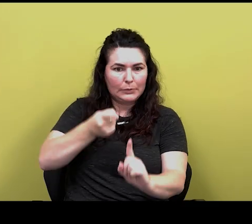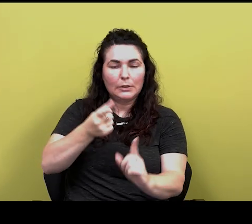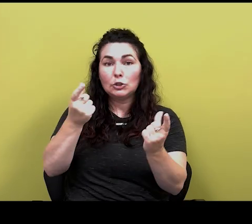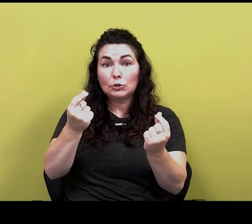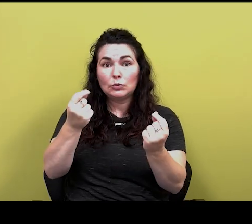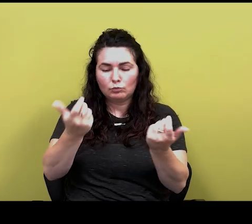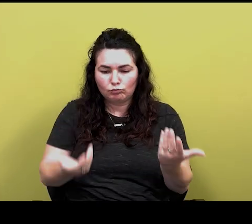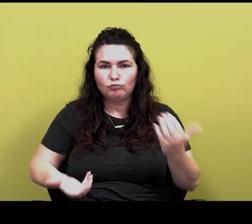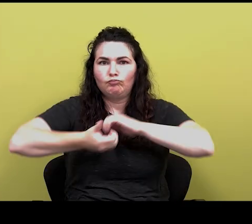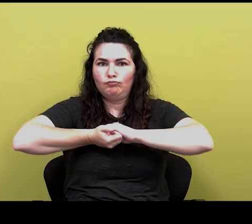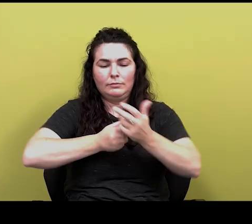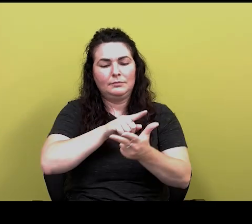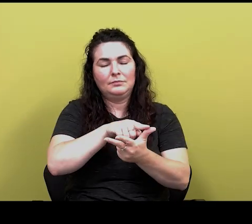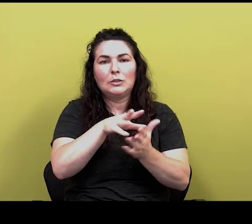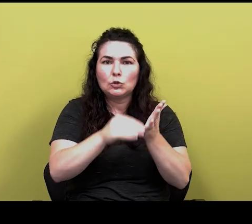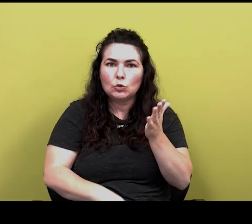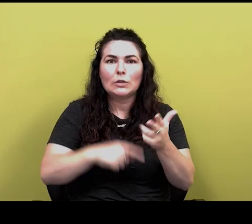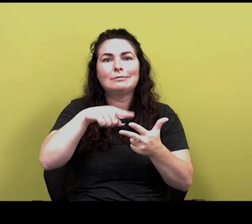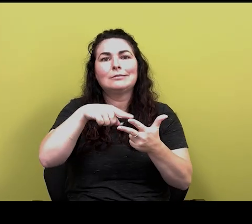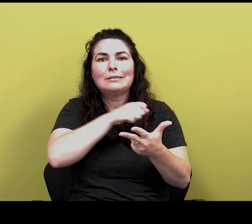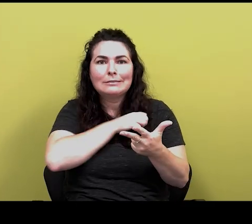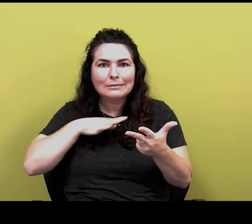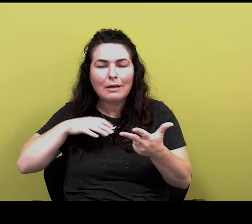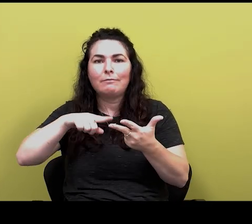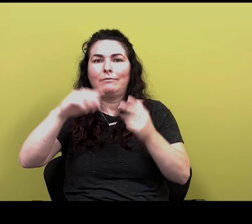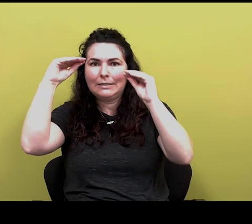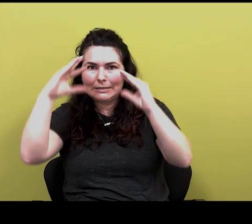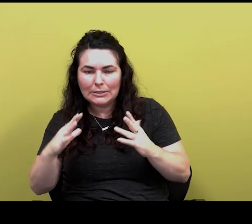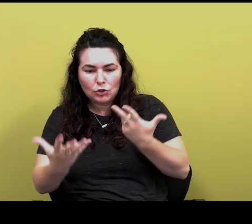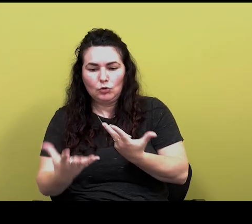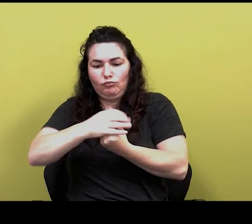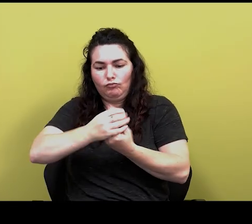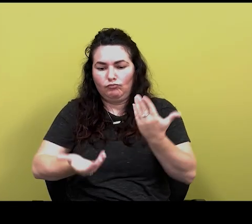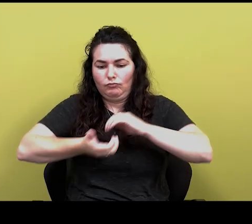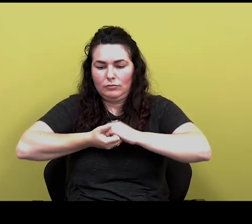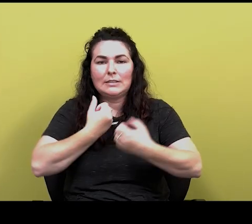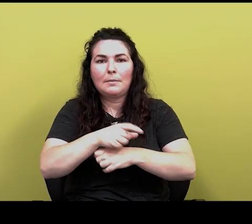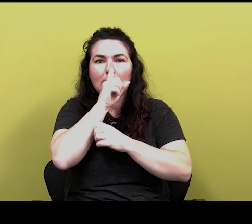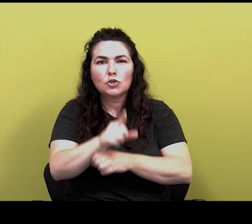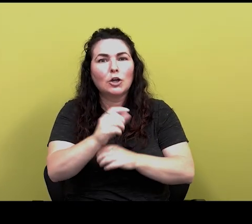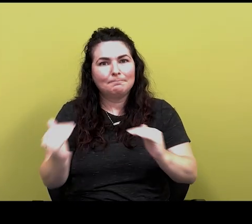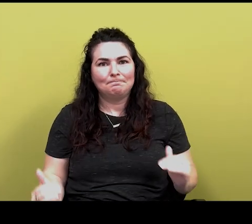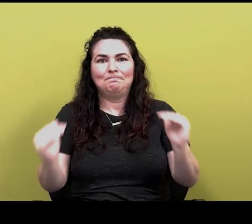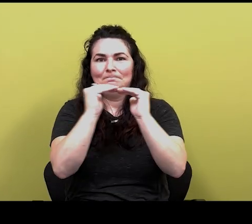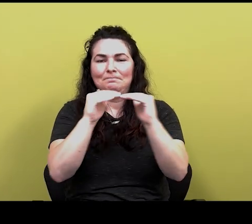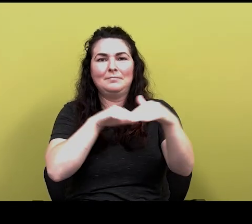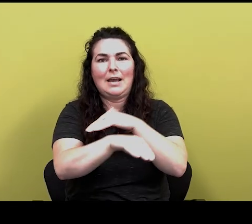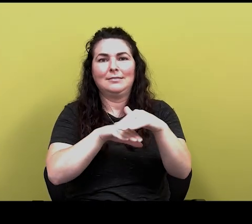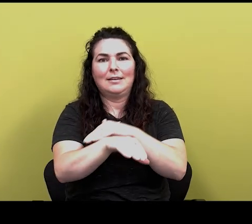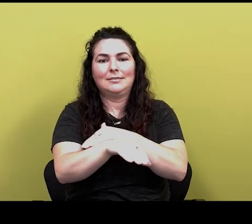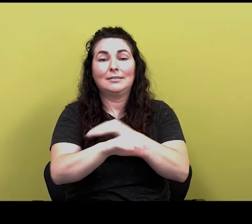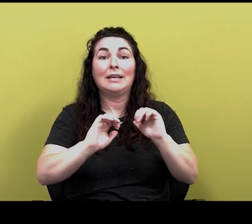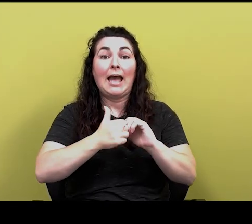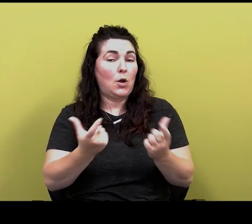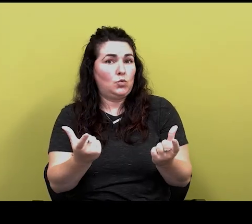to collaborate with students, faculty, and staff to enable equal access to all parts of university life. We accomplish this through a number of